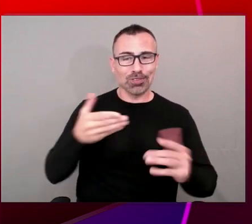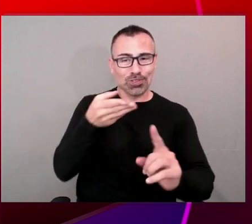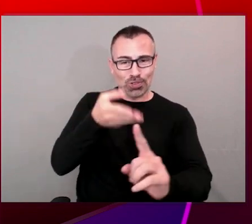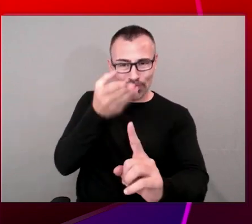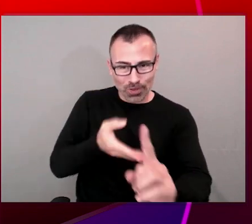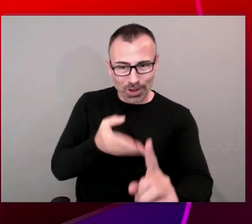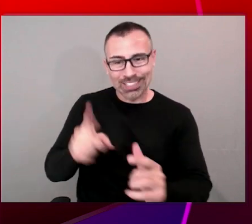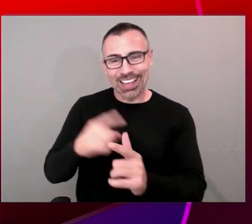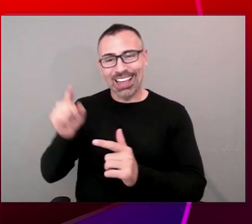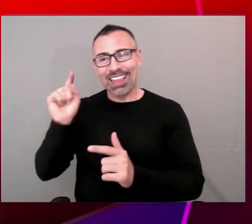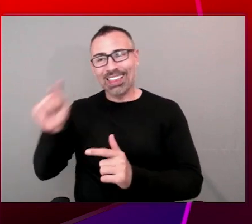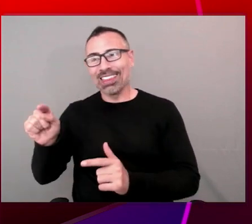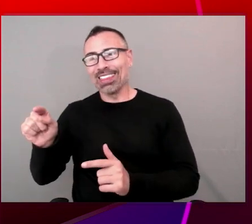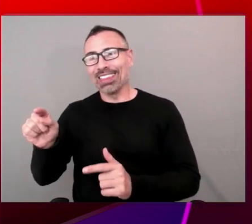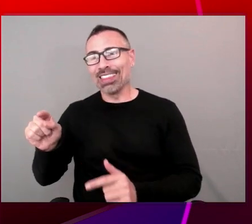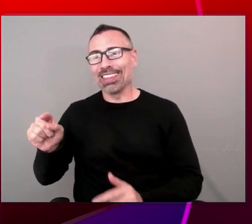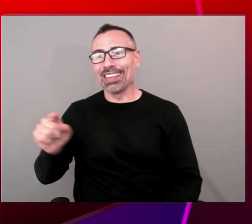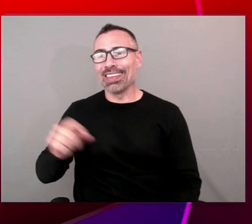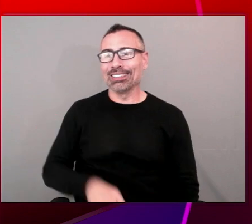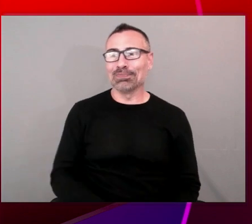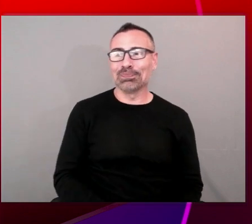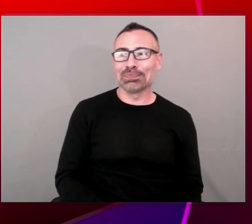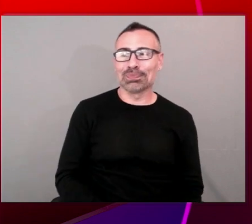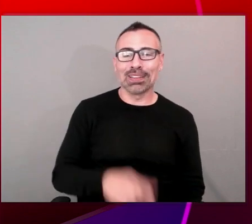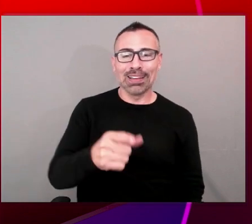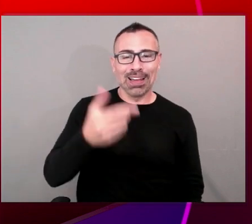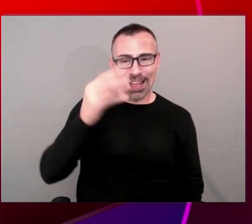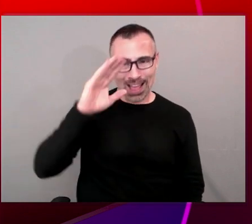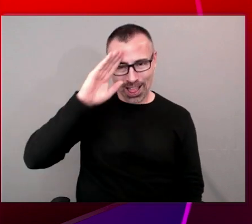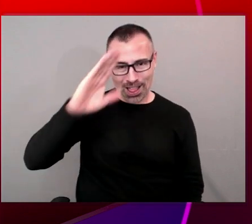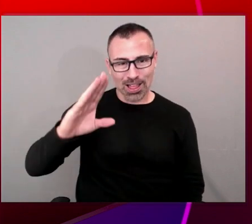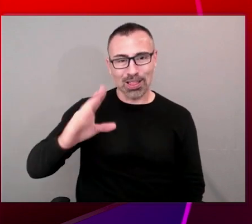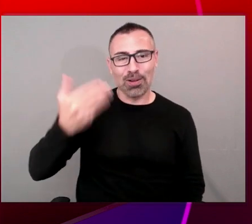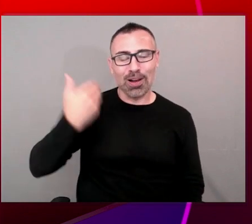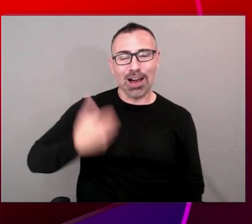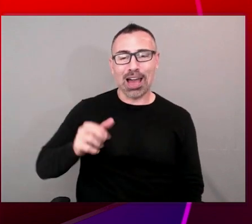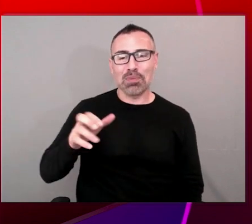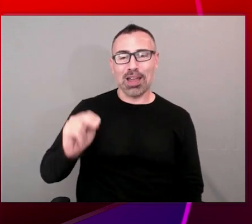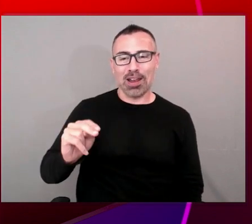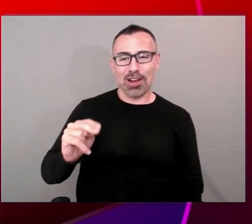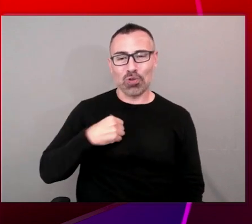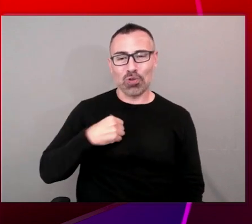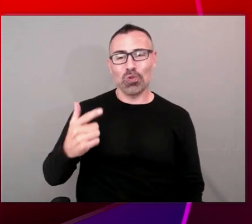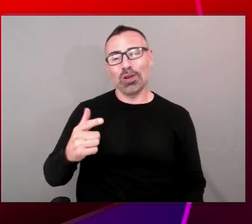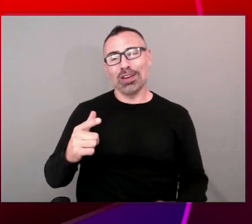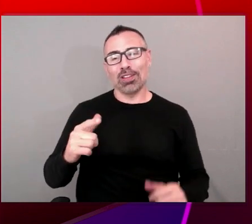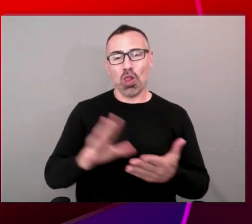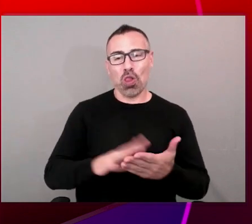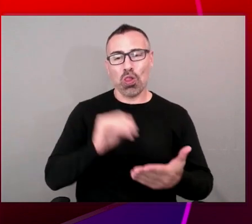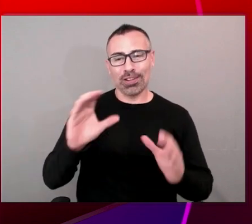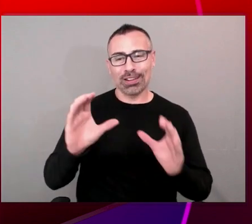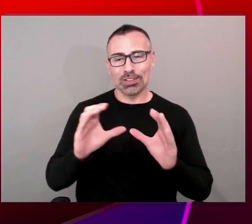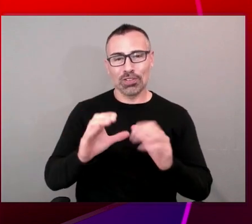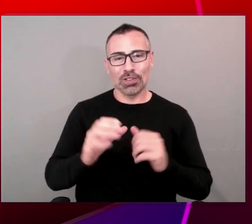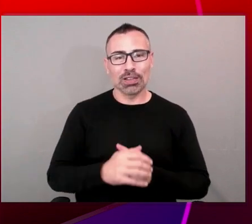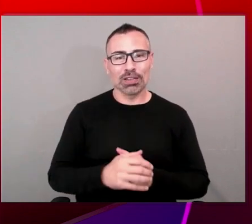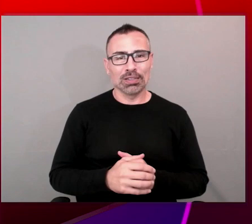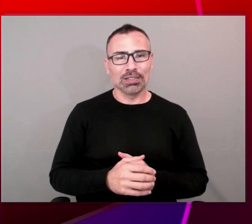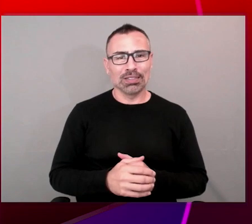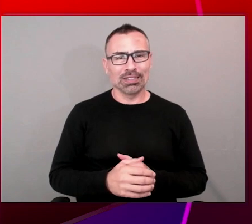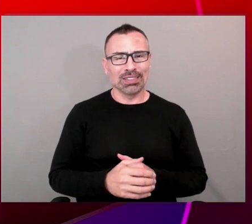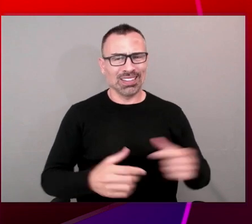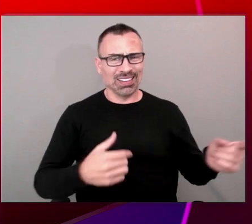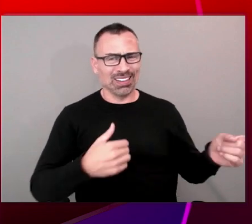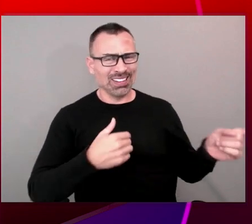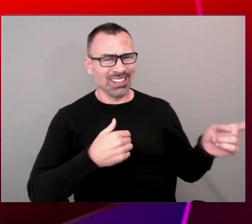So I'm Aaron Hunter, Senior Technical Trainer with AWS Training and Certification. That's AM. Did I say my name? I don't even know if I said